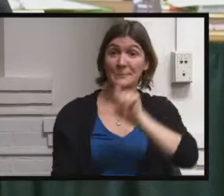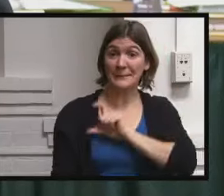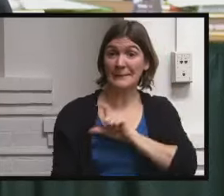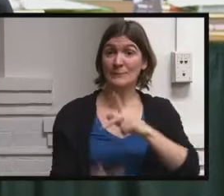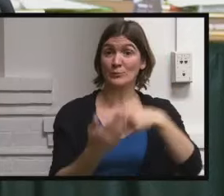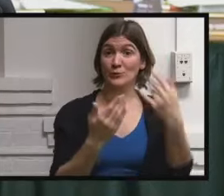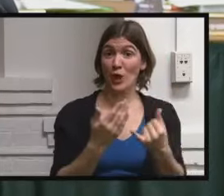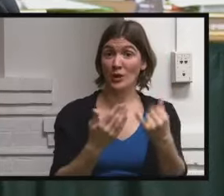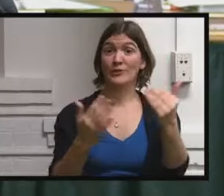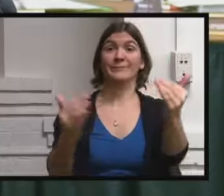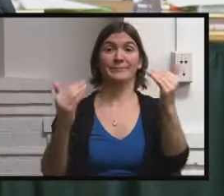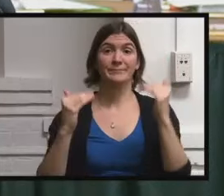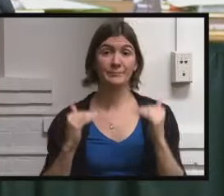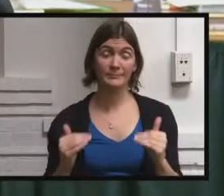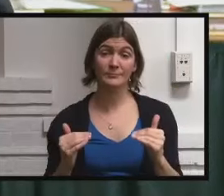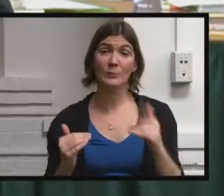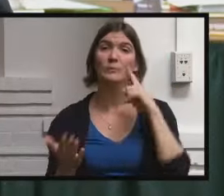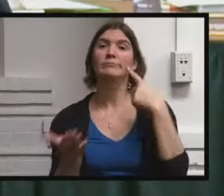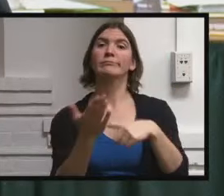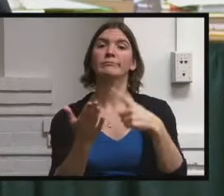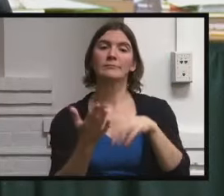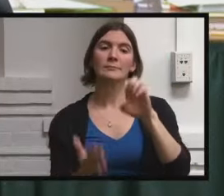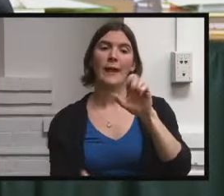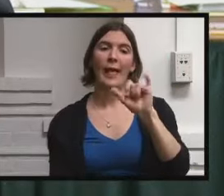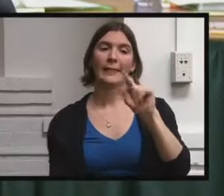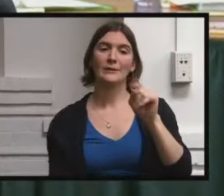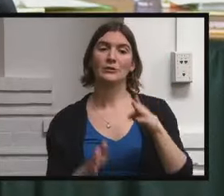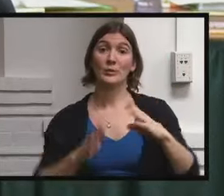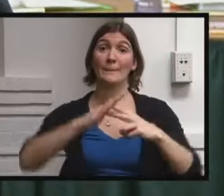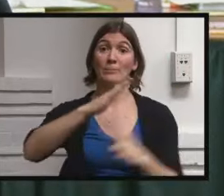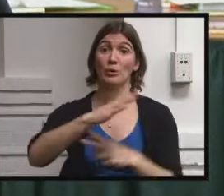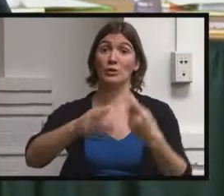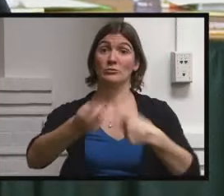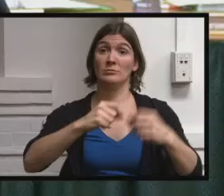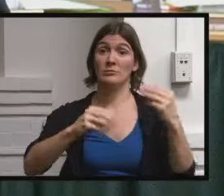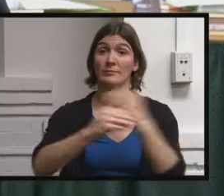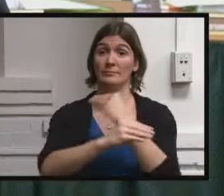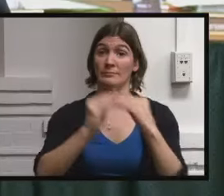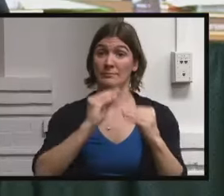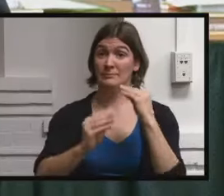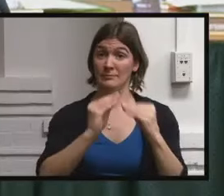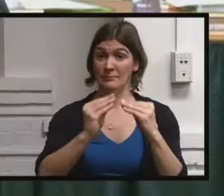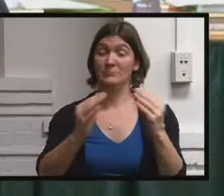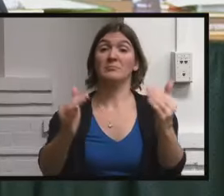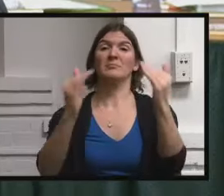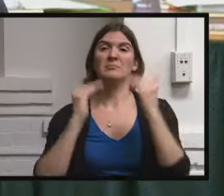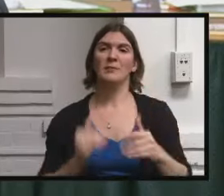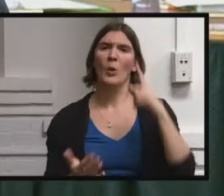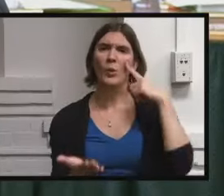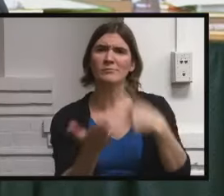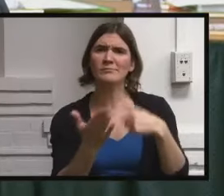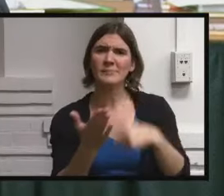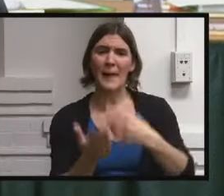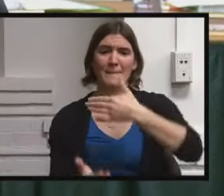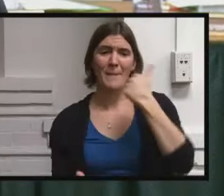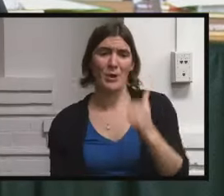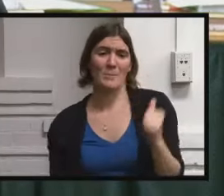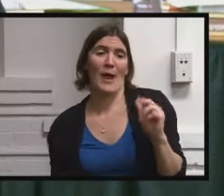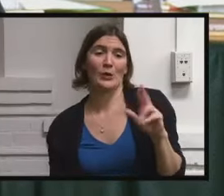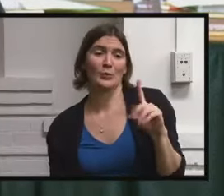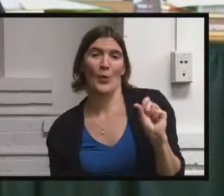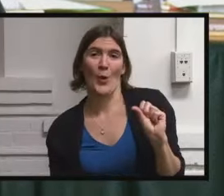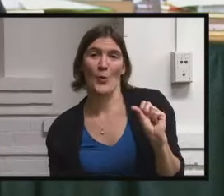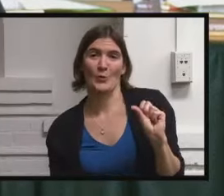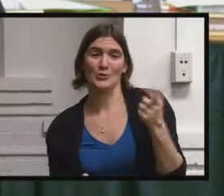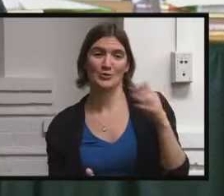project, discussion about the proposed Elliott Street bridge repair, acceptance and appropriation of a Better Back Roads grant